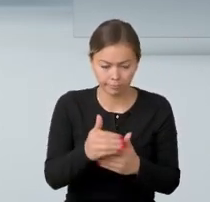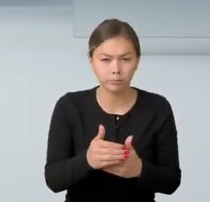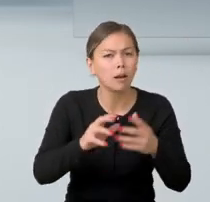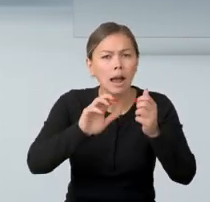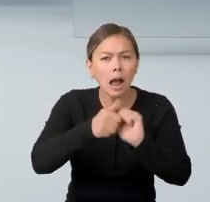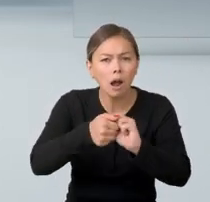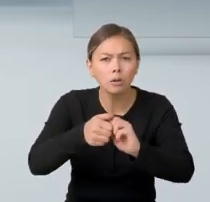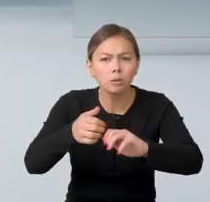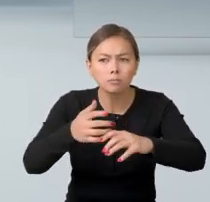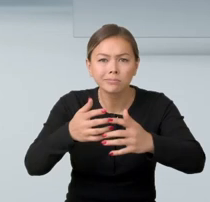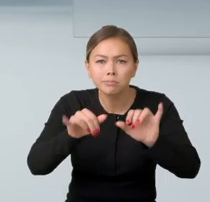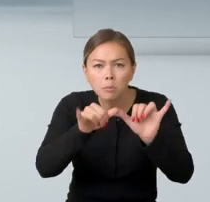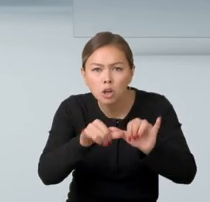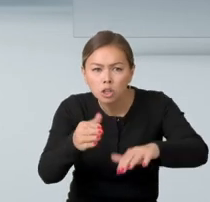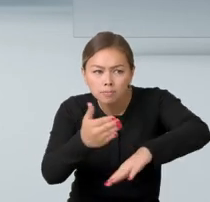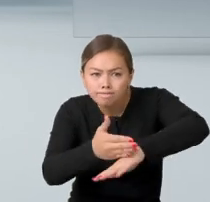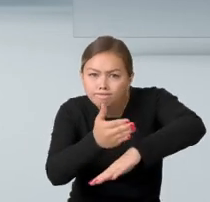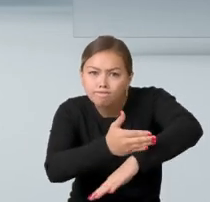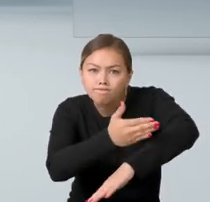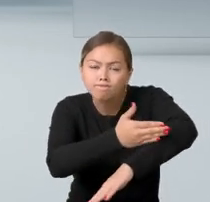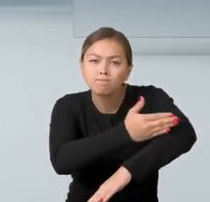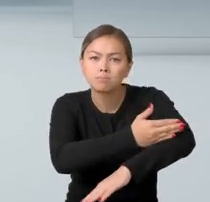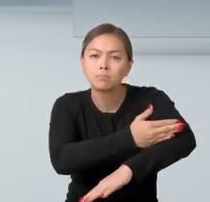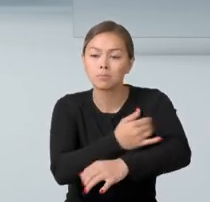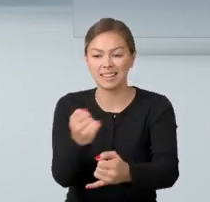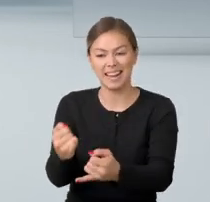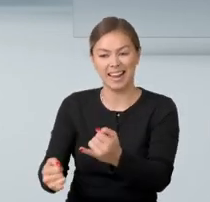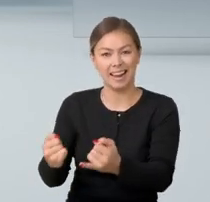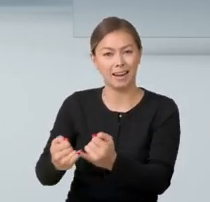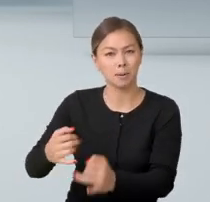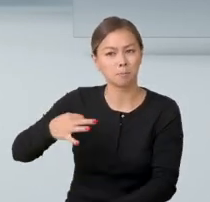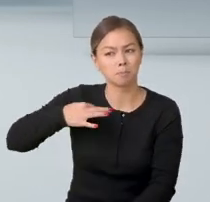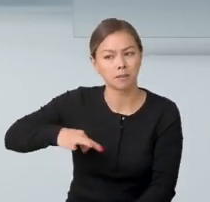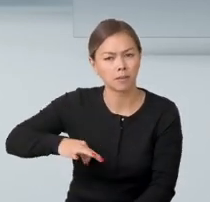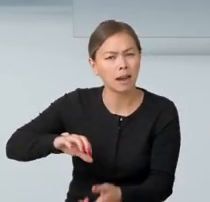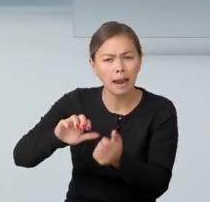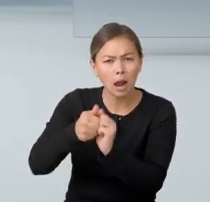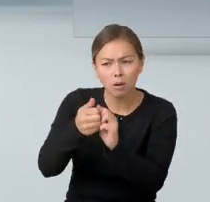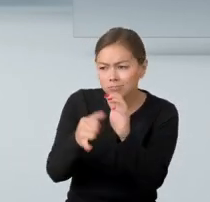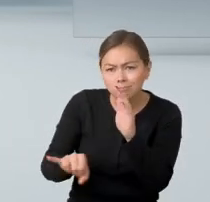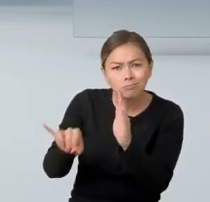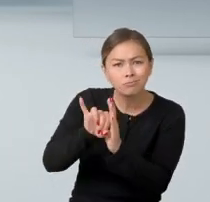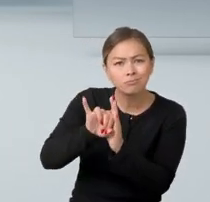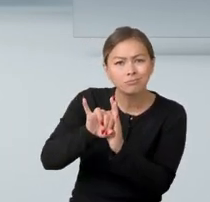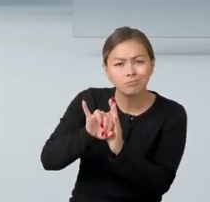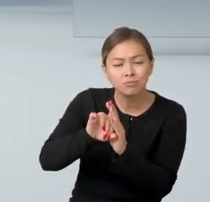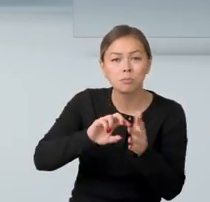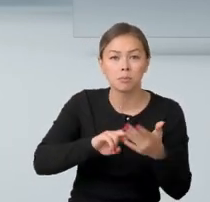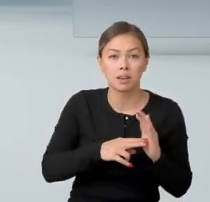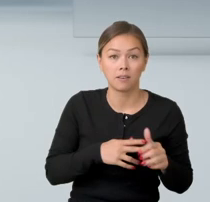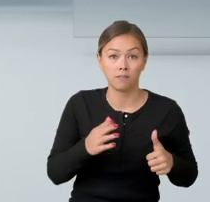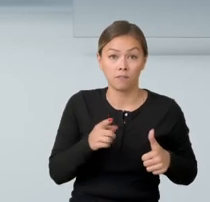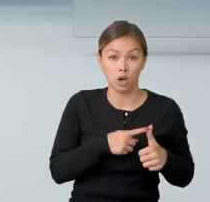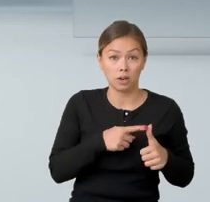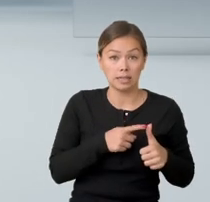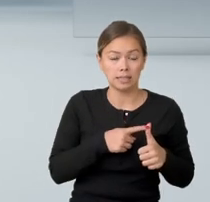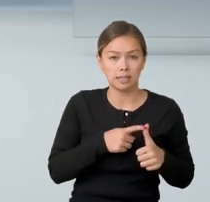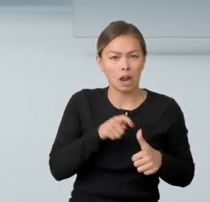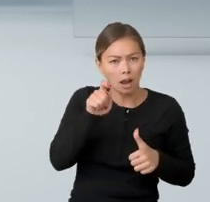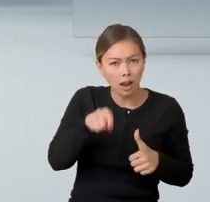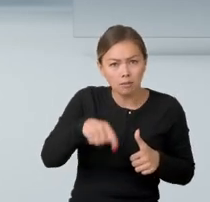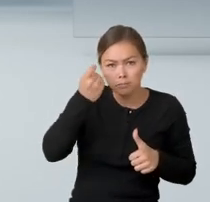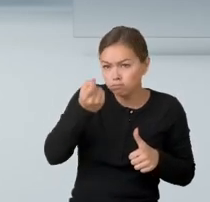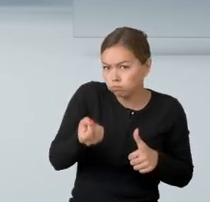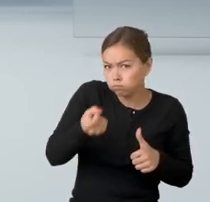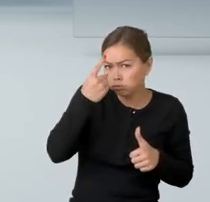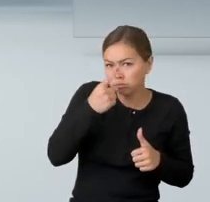thinking about how to measure the solution how to measure the benefits at the very end that's why in our